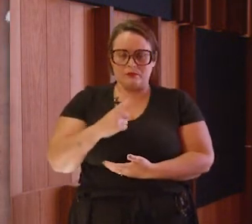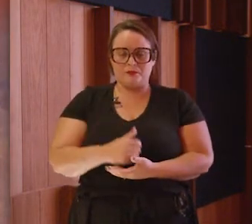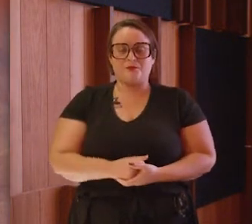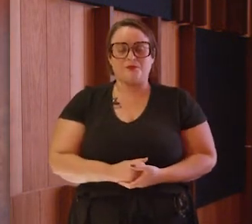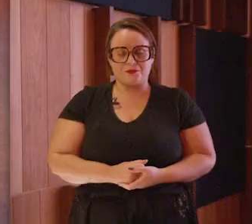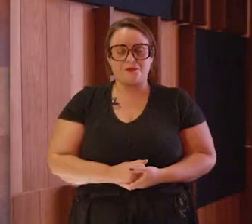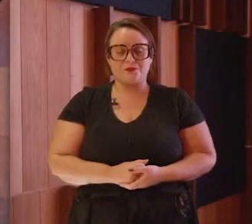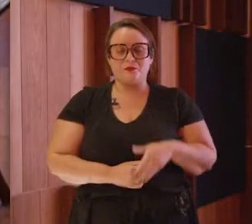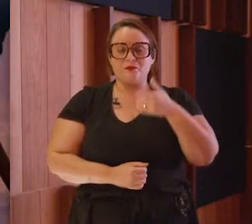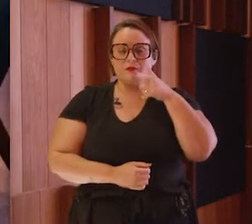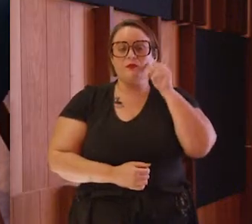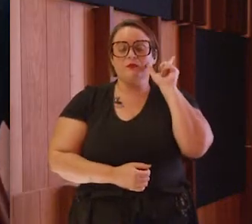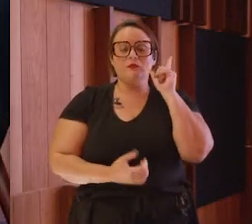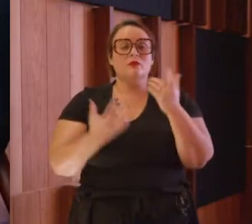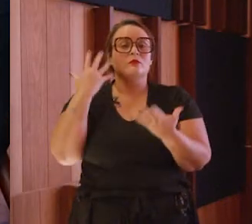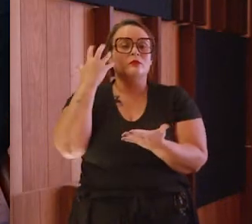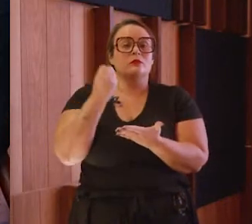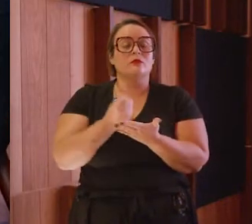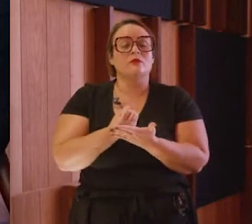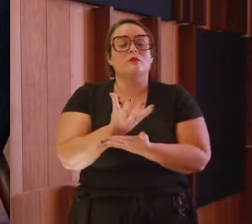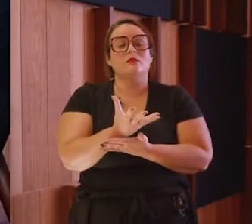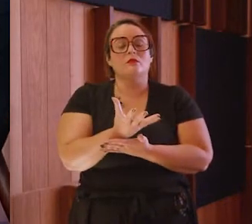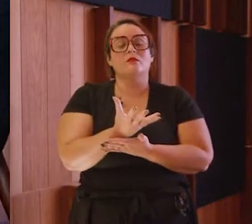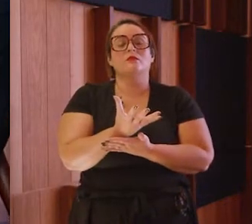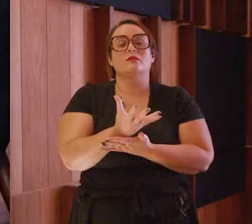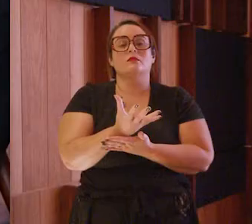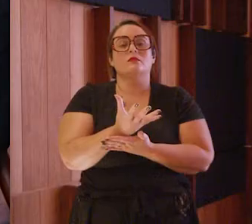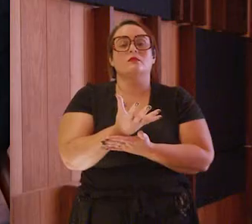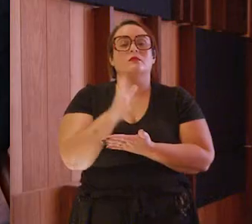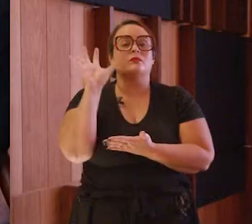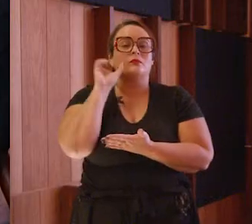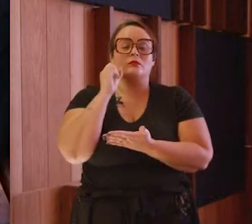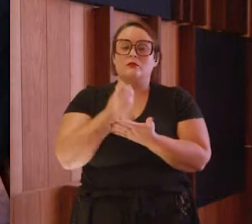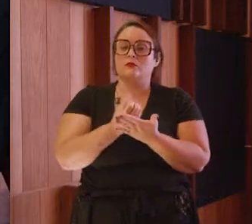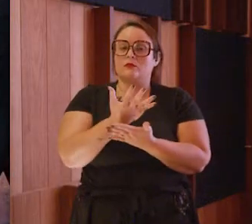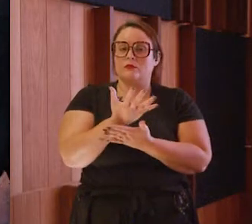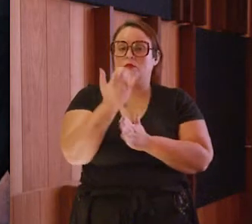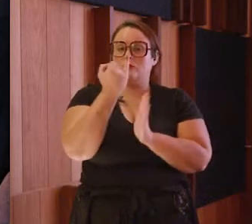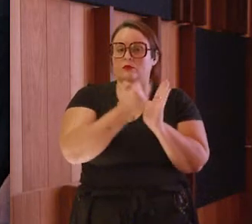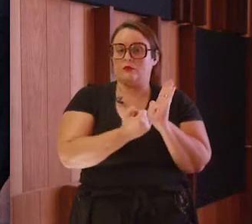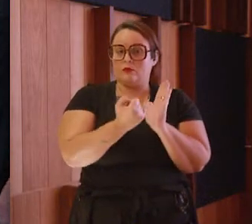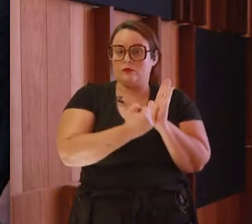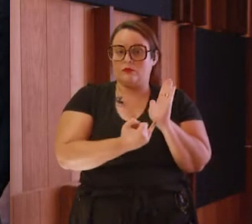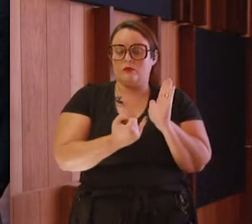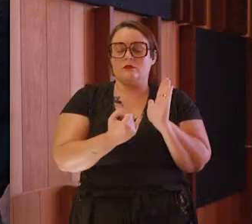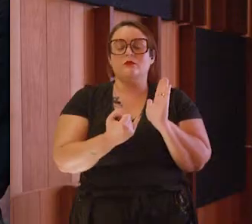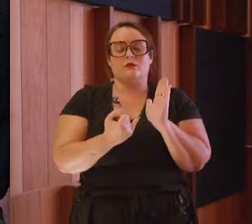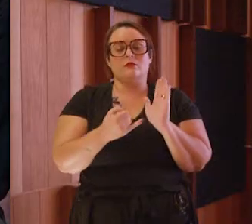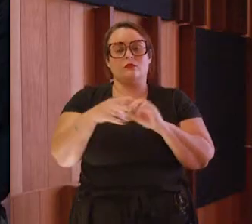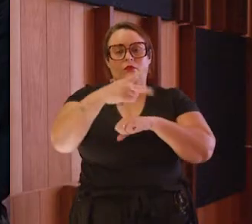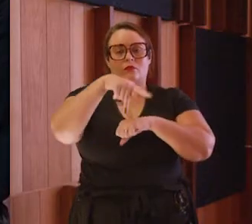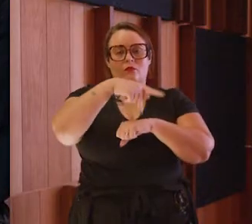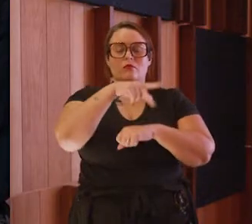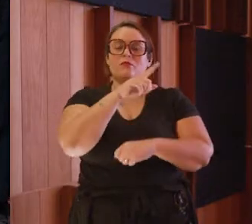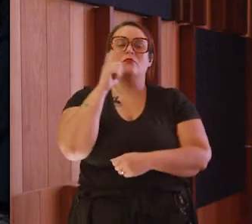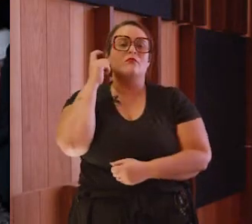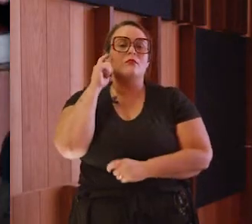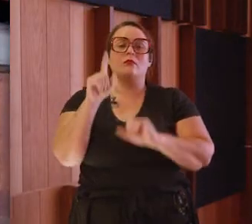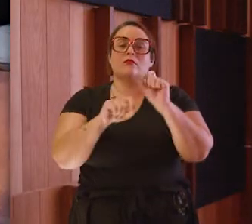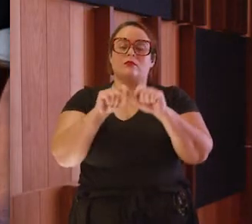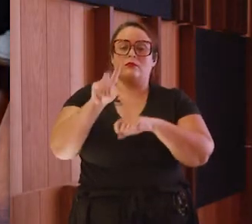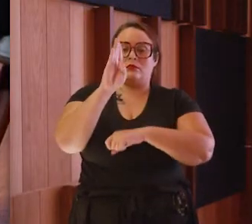tuned for that. And he was educating me that there are similar subsidies here in Brazil that could potentially cause Brazil to fall